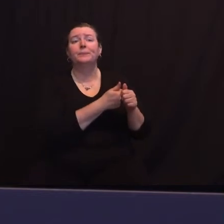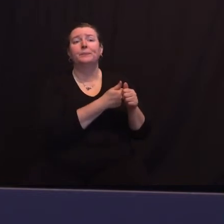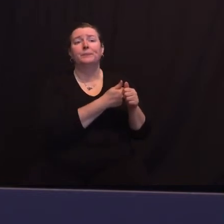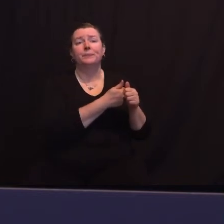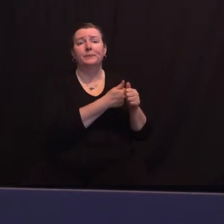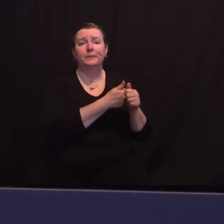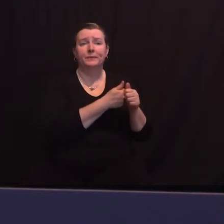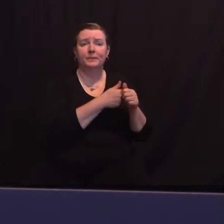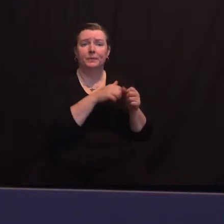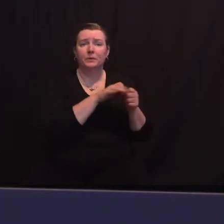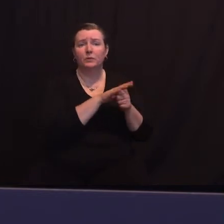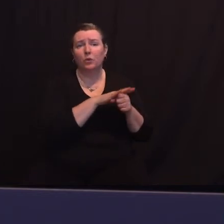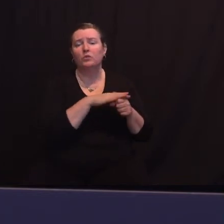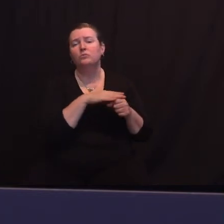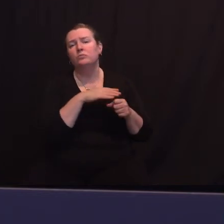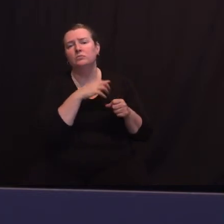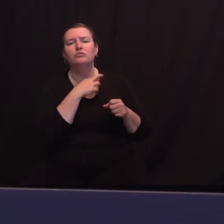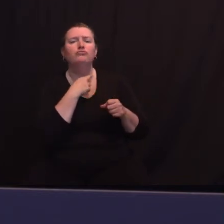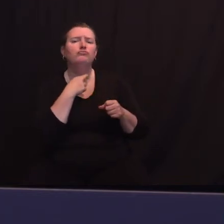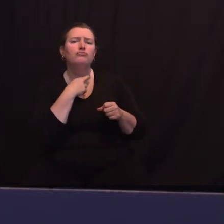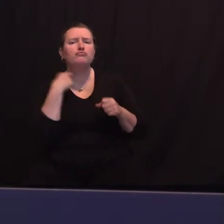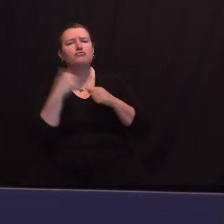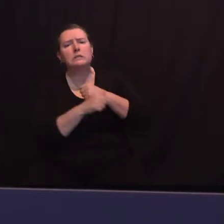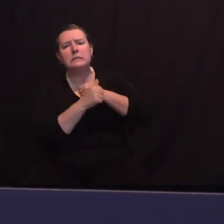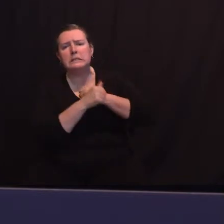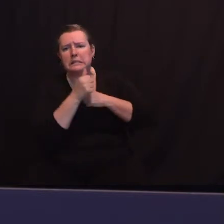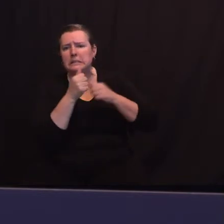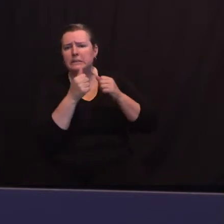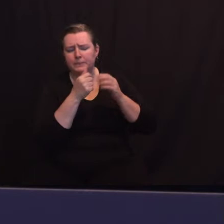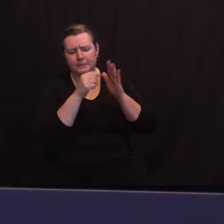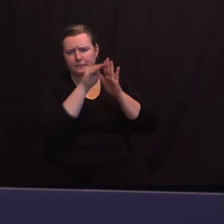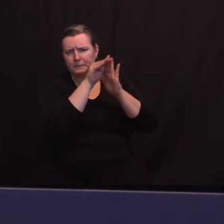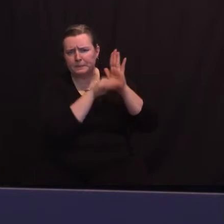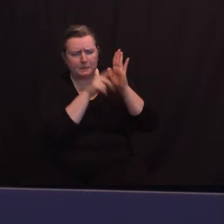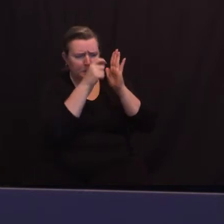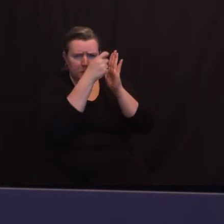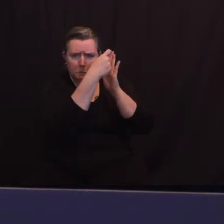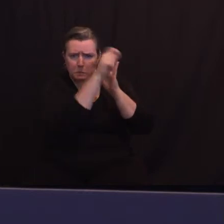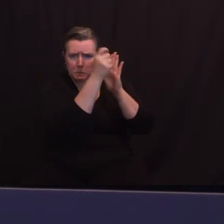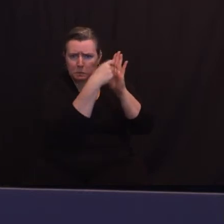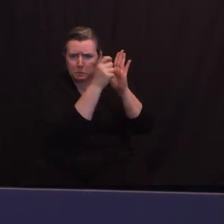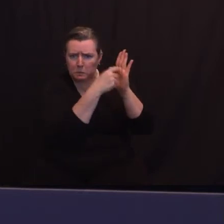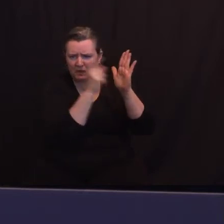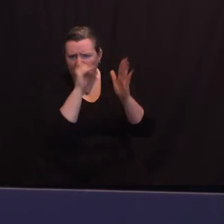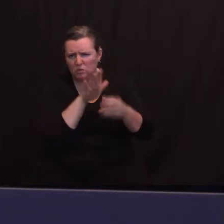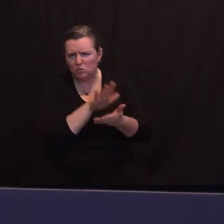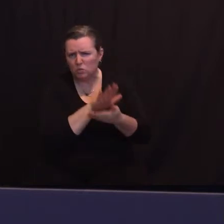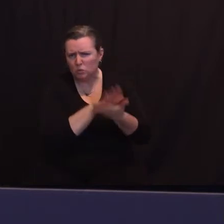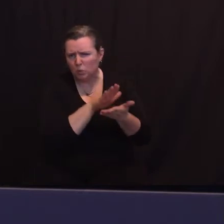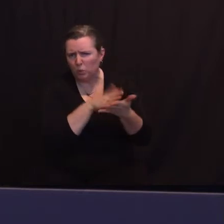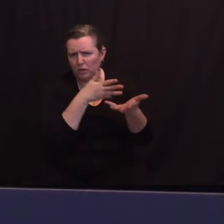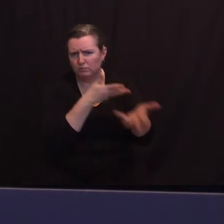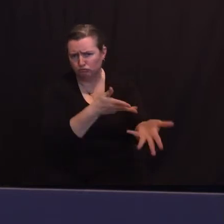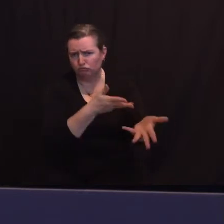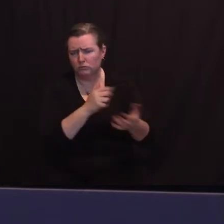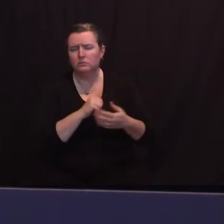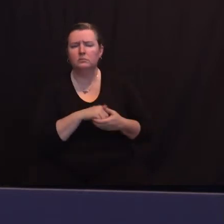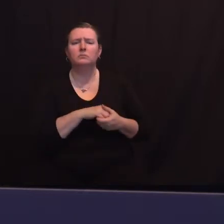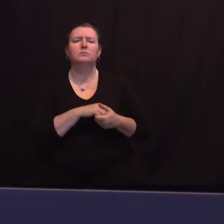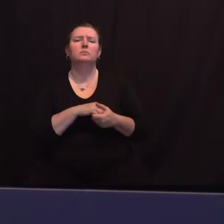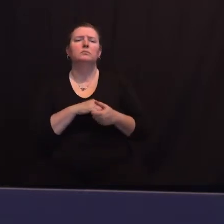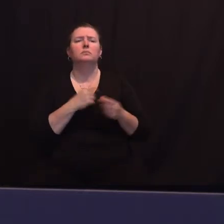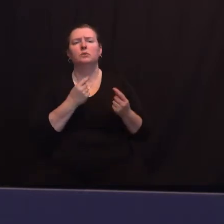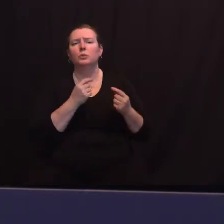CALI scores, when providing guidance for schools on actions they should take based on the level of COVID-19